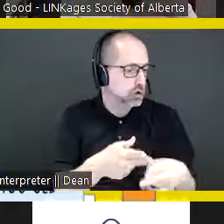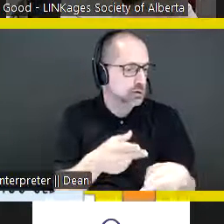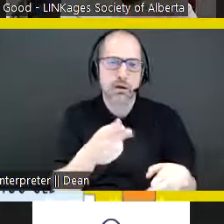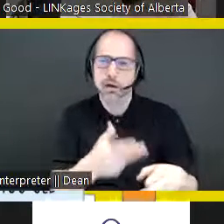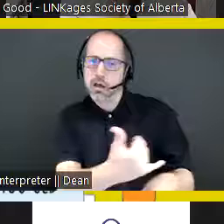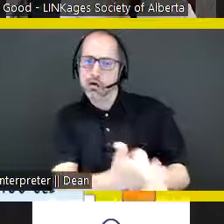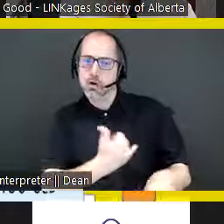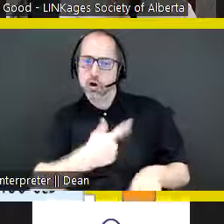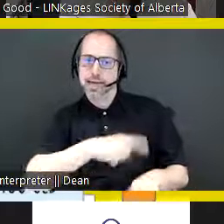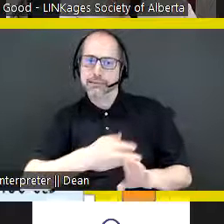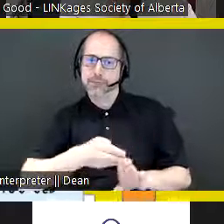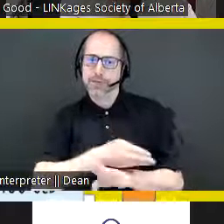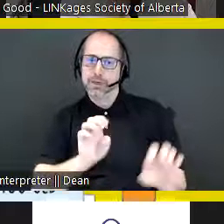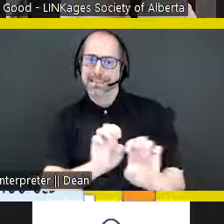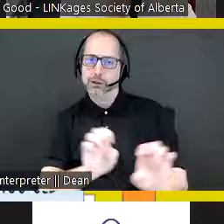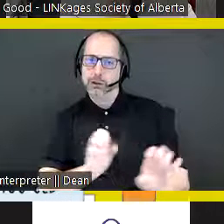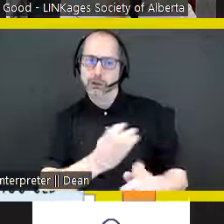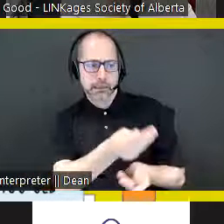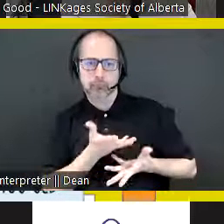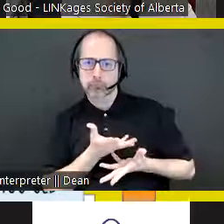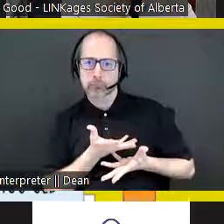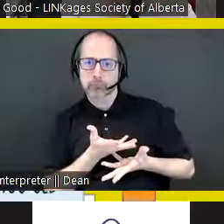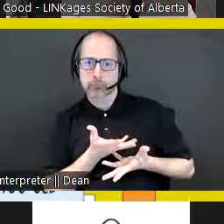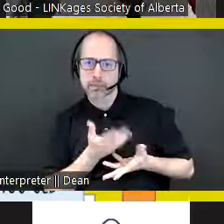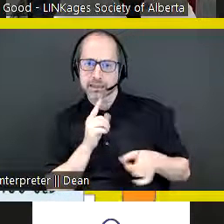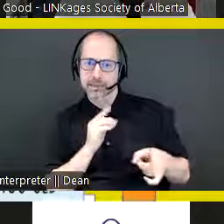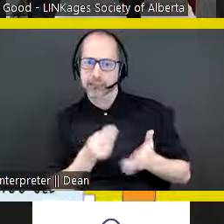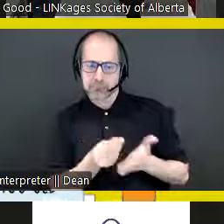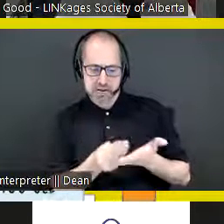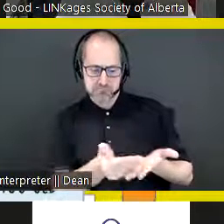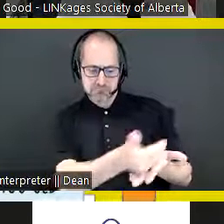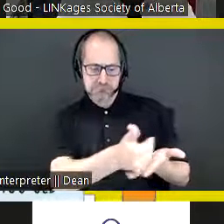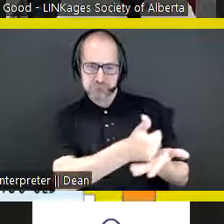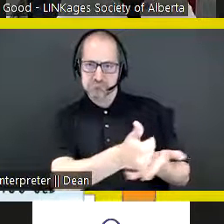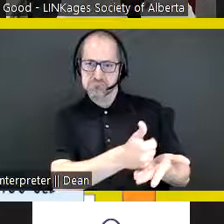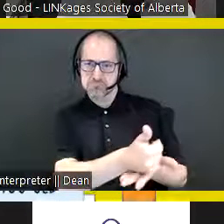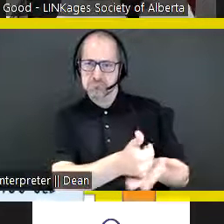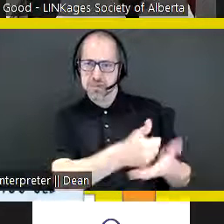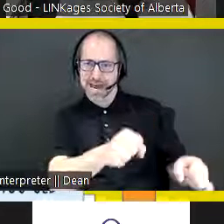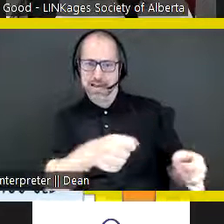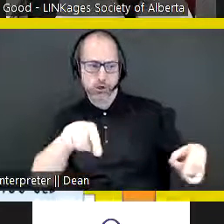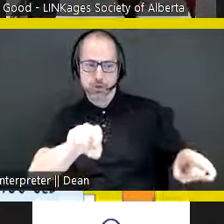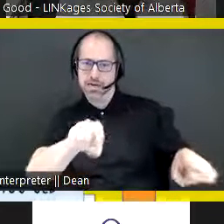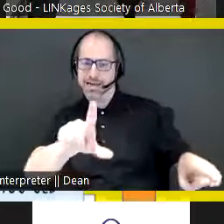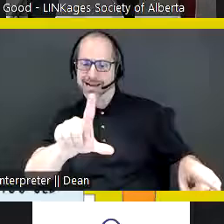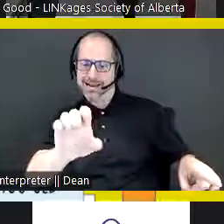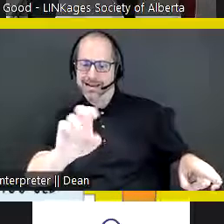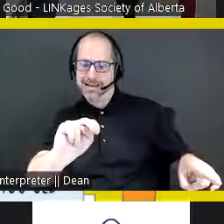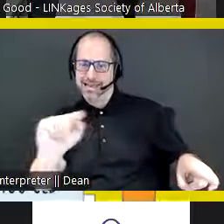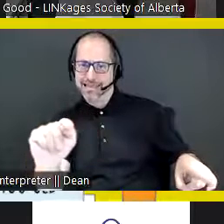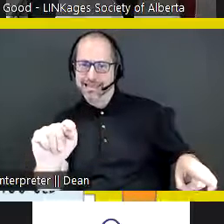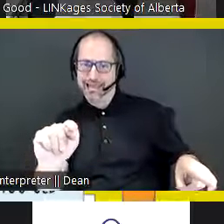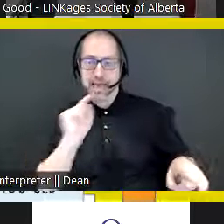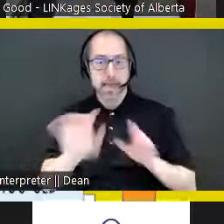Lent, before Easter, and said they usually do a fundraising and during Lent, and they've chosen Linkages for